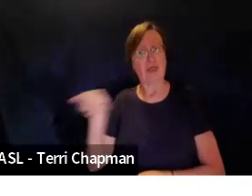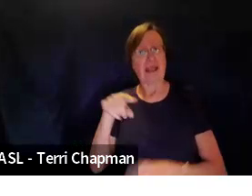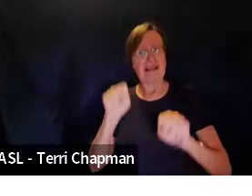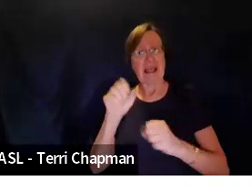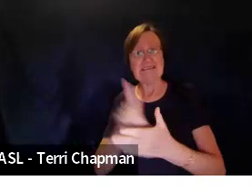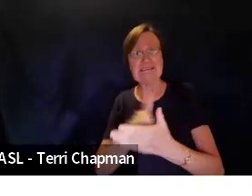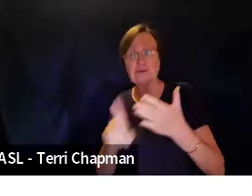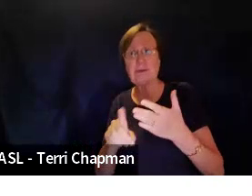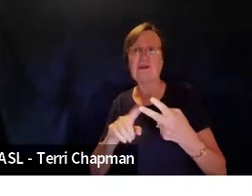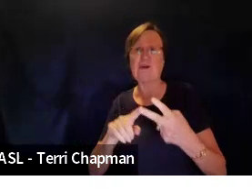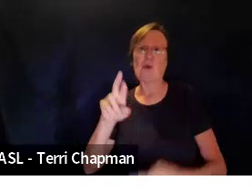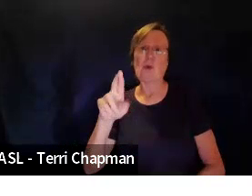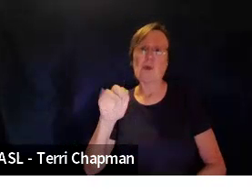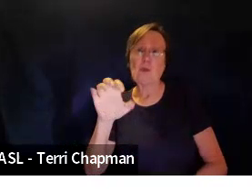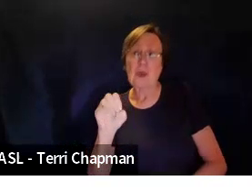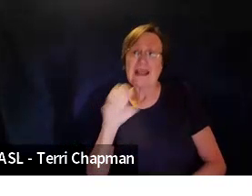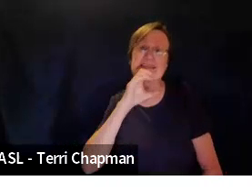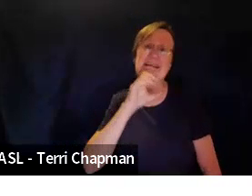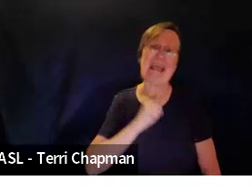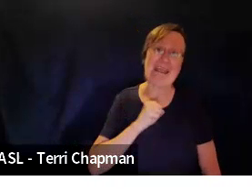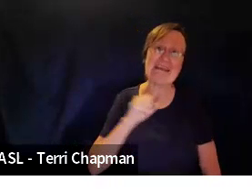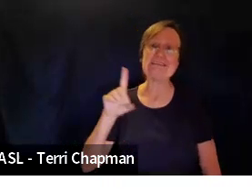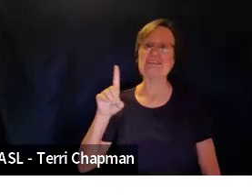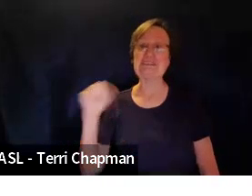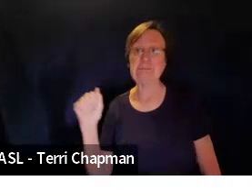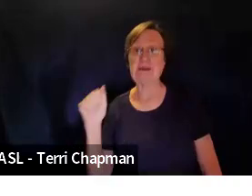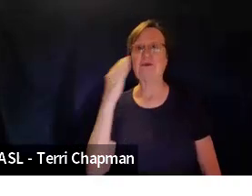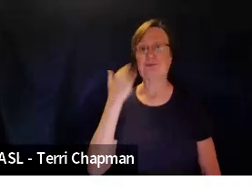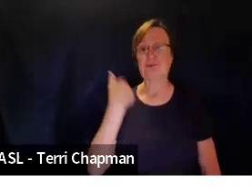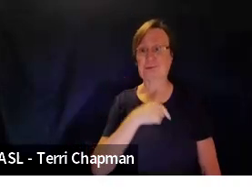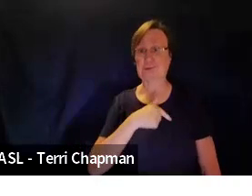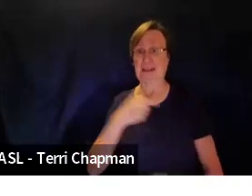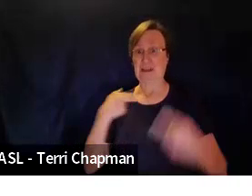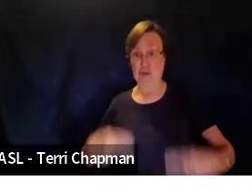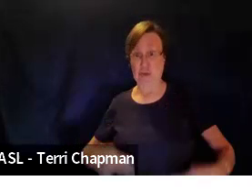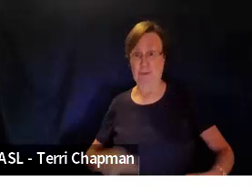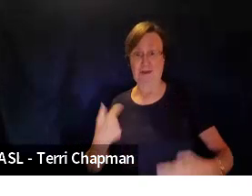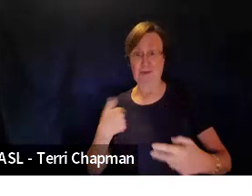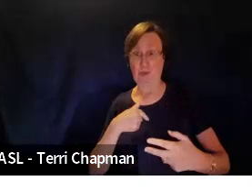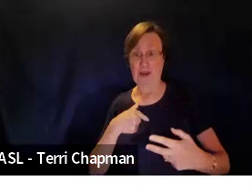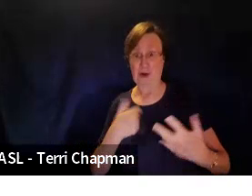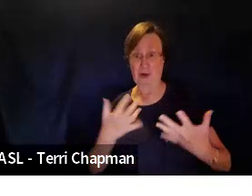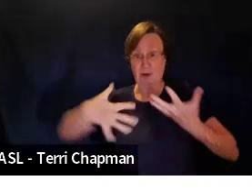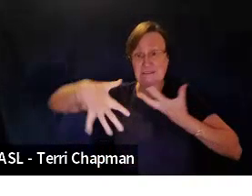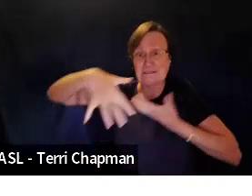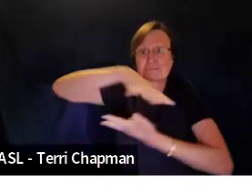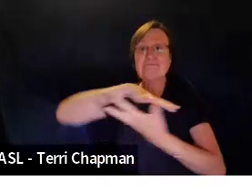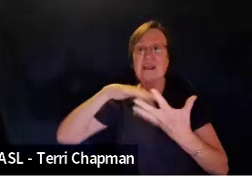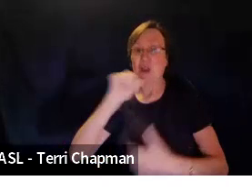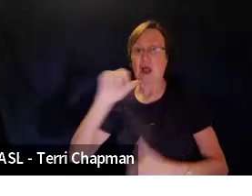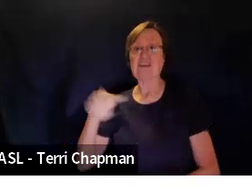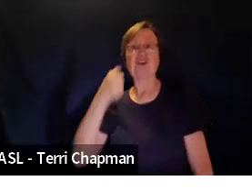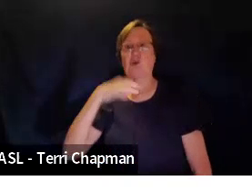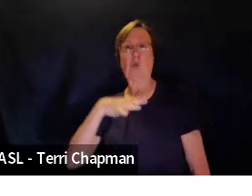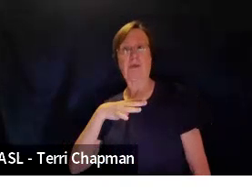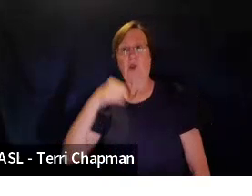race, age, disability, right? And we know that we as human beings, we're intersectional. We're not just a woman, we're also a